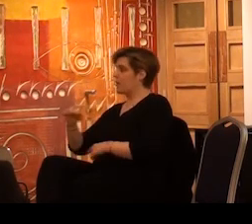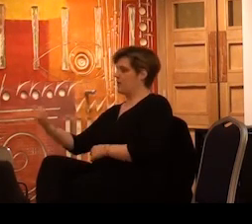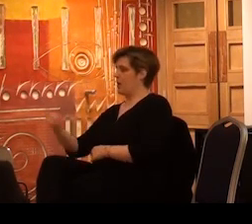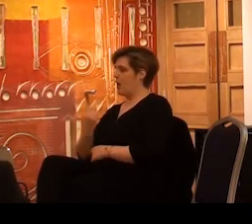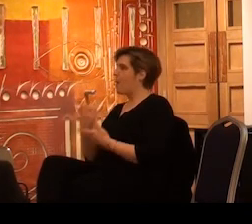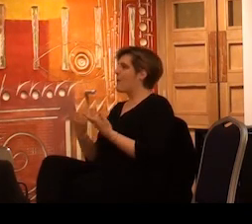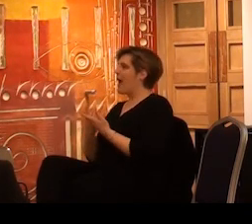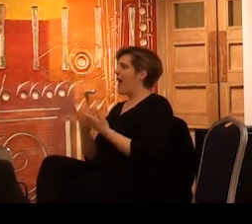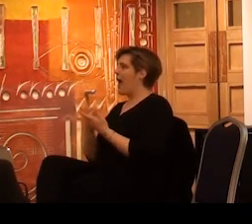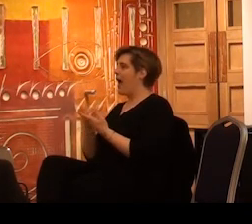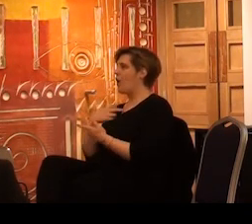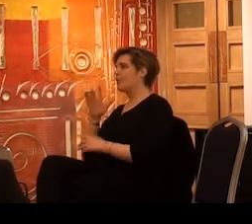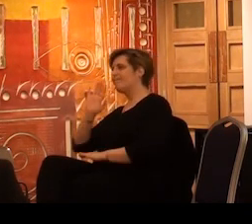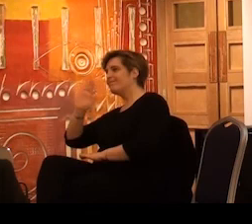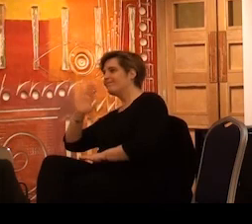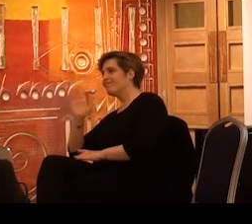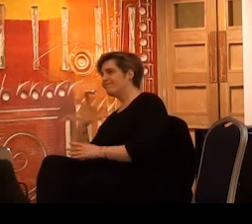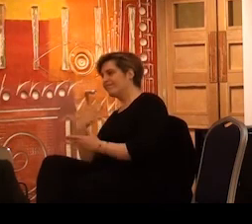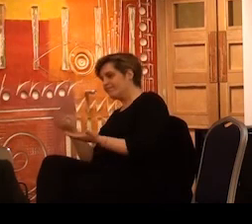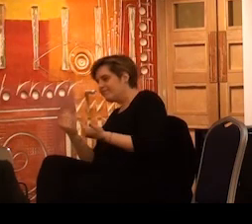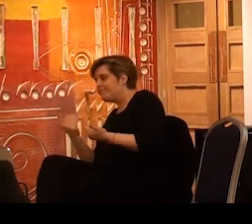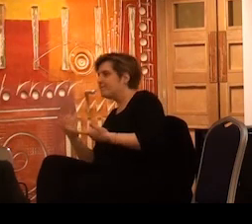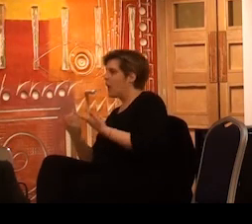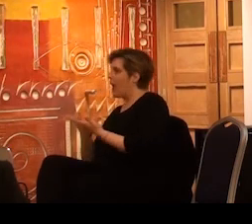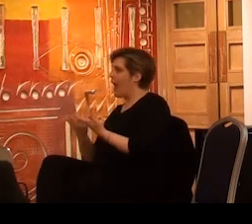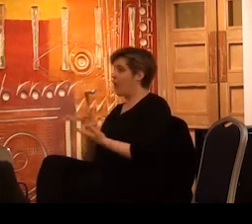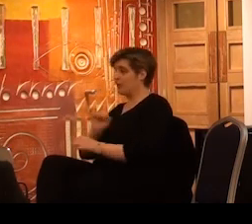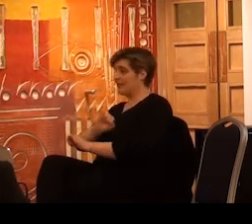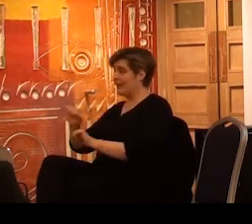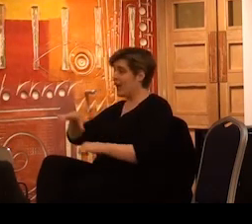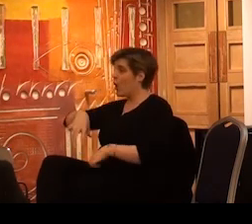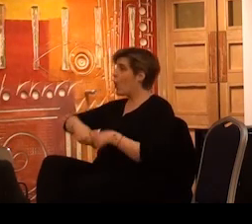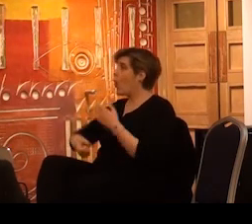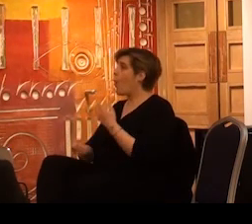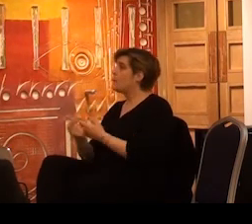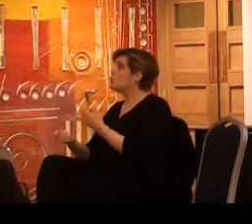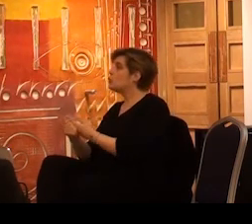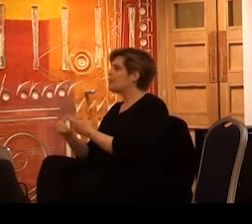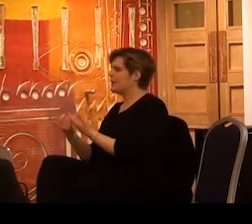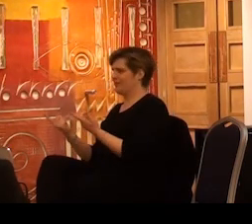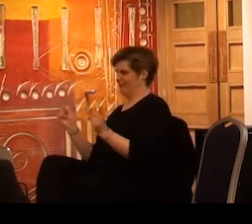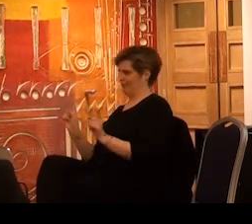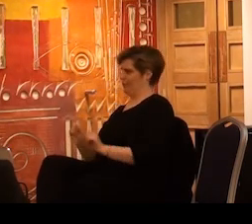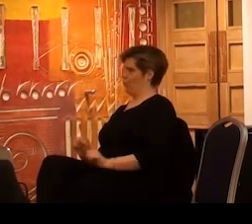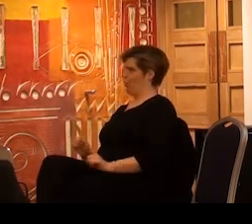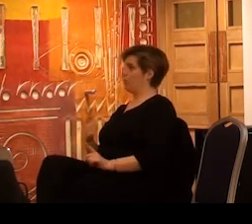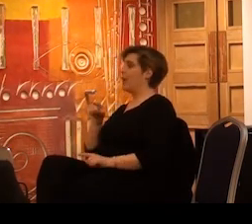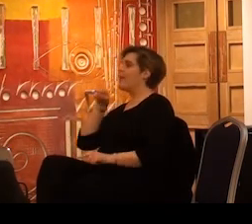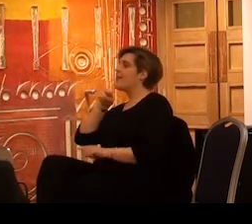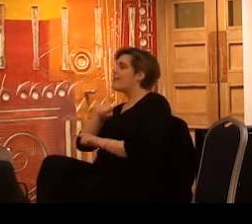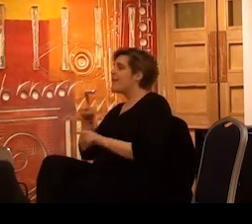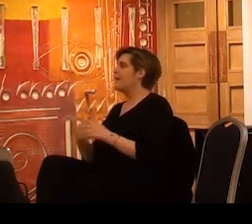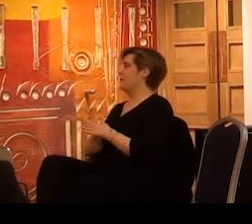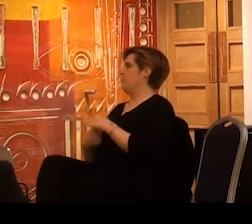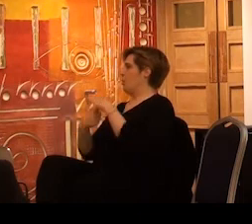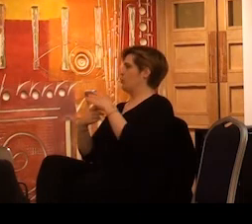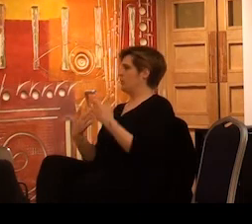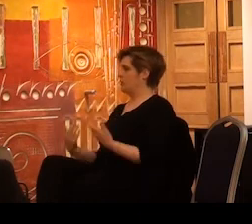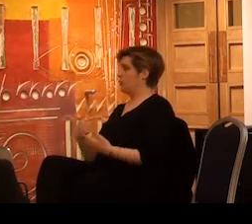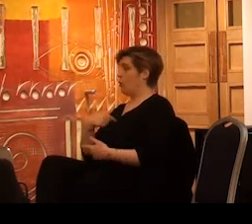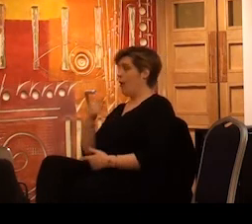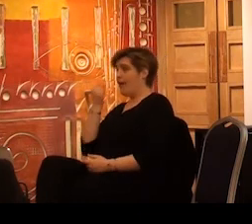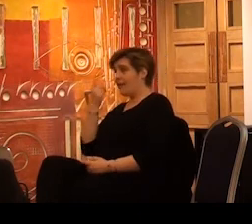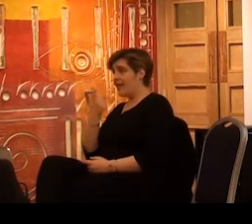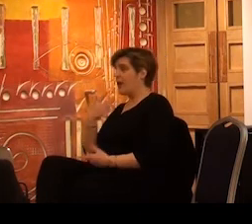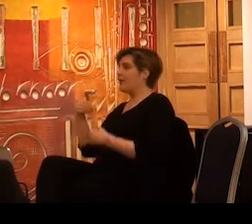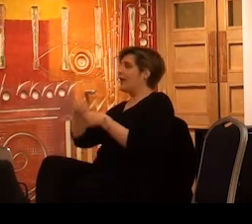What opportunities do they have? And I think that's really important. Okay, so what I think an inclusive school has